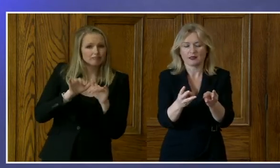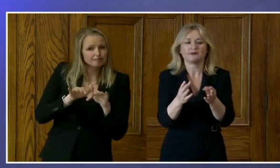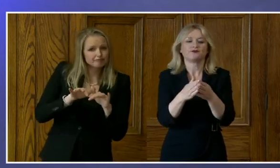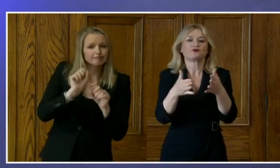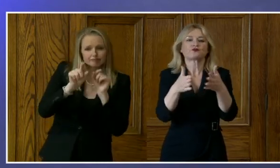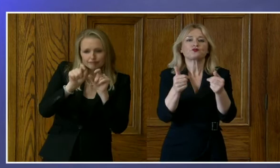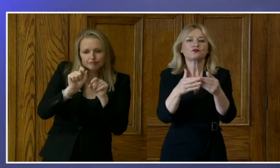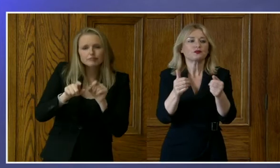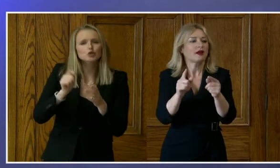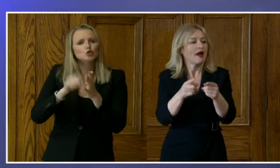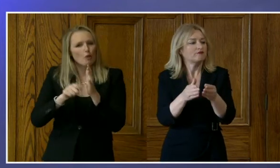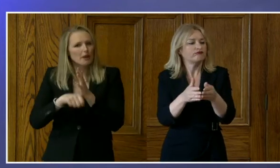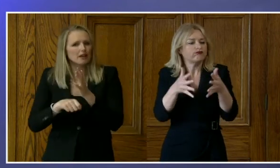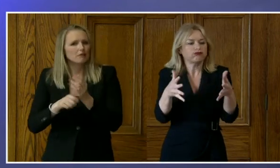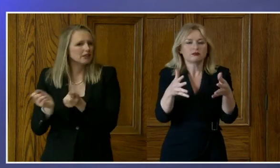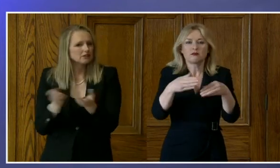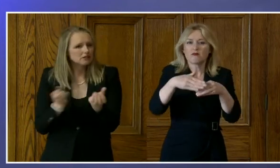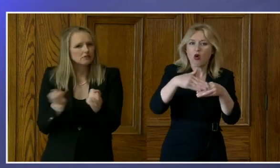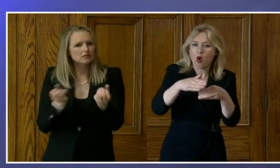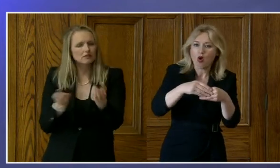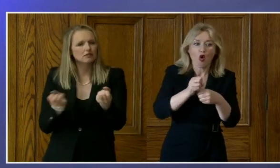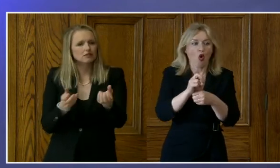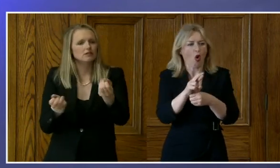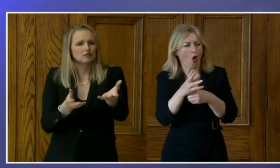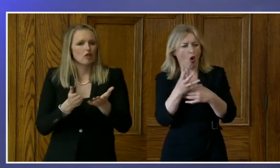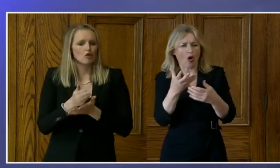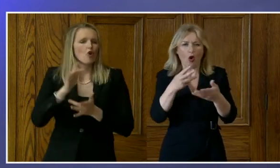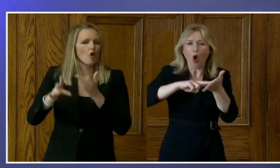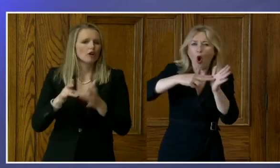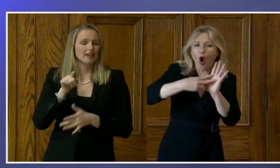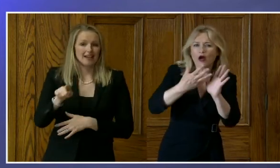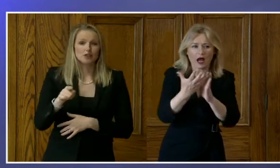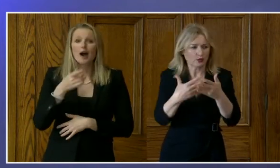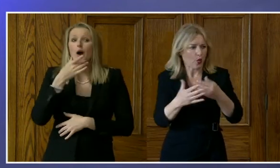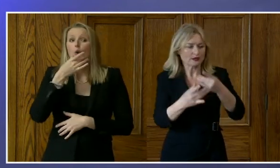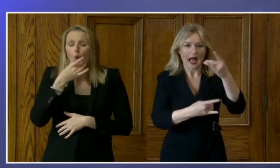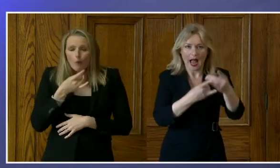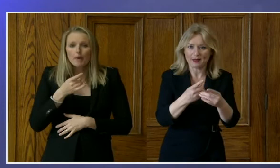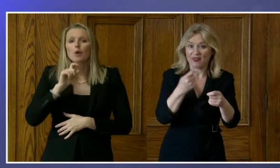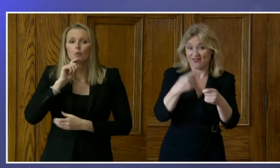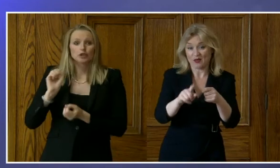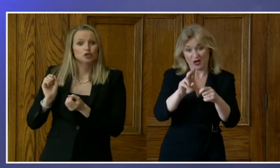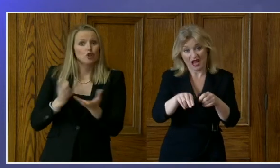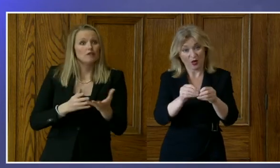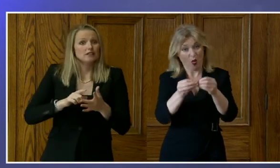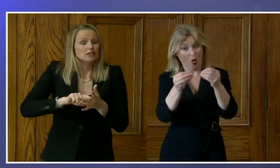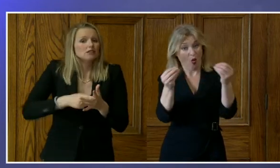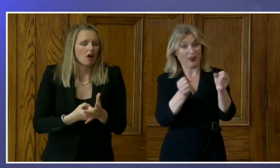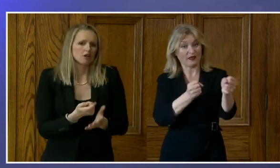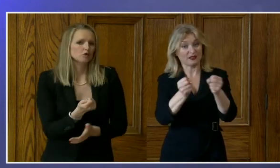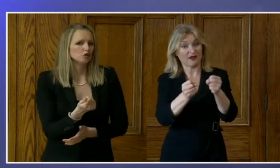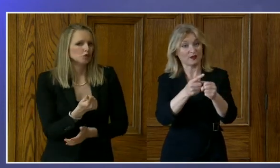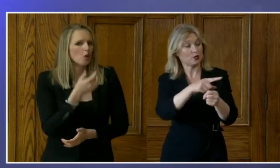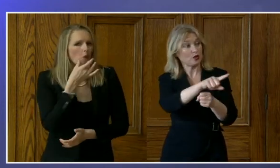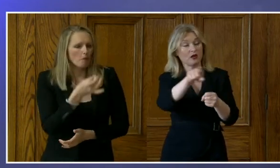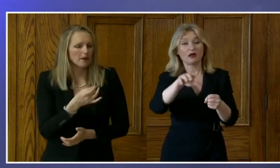retailers, or at least a realignment of their existing capacity, and where we can start to open up this service to local people.